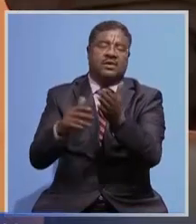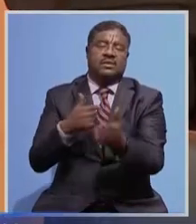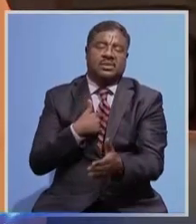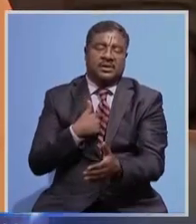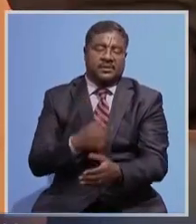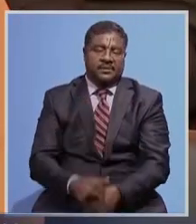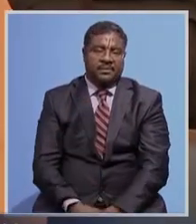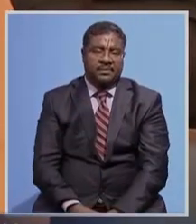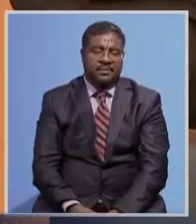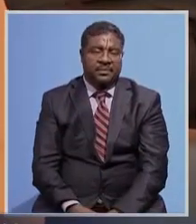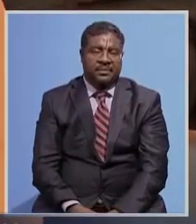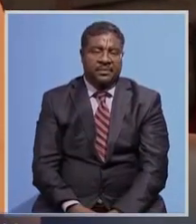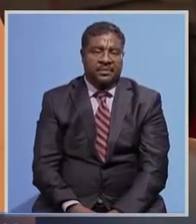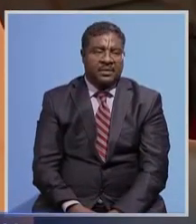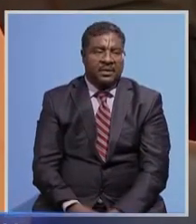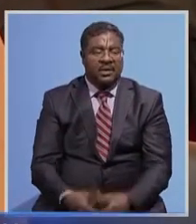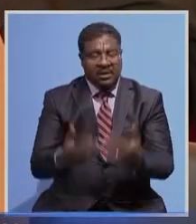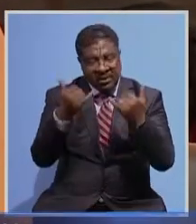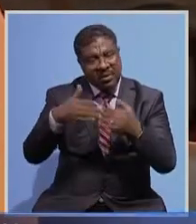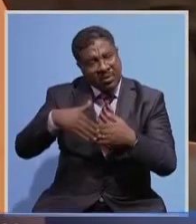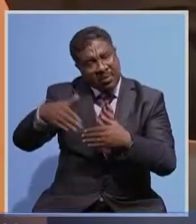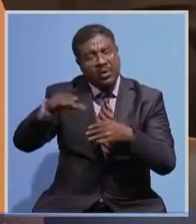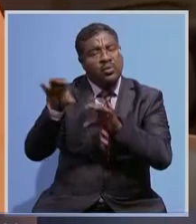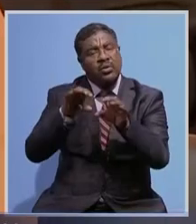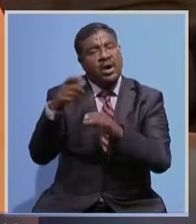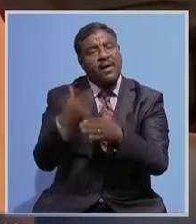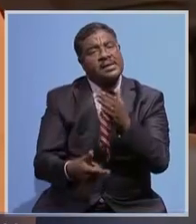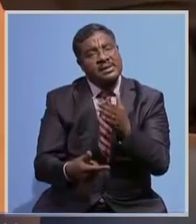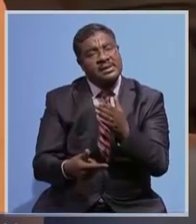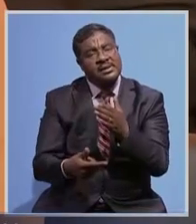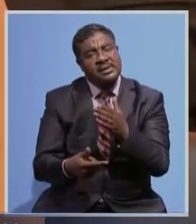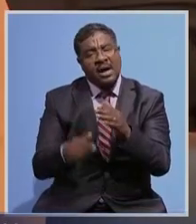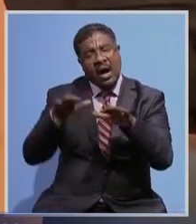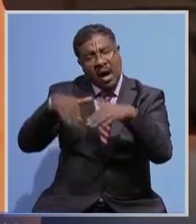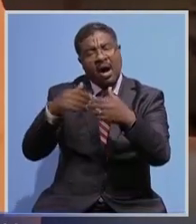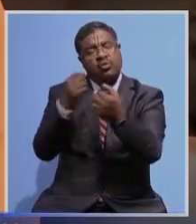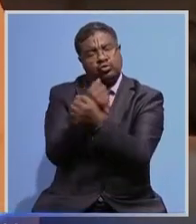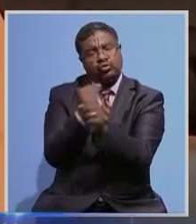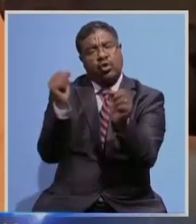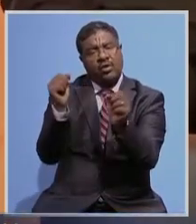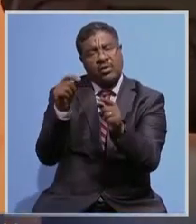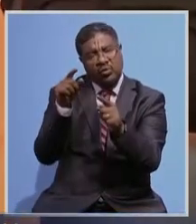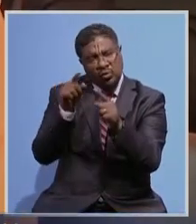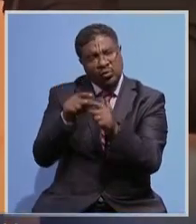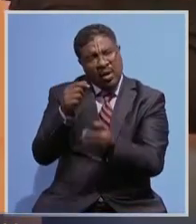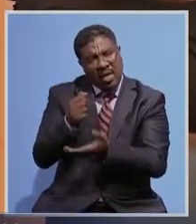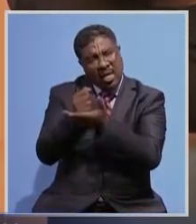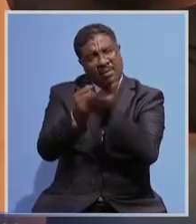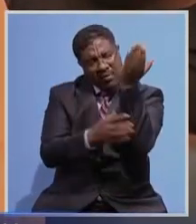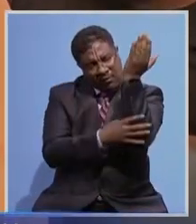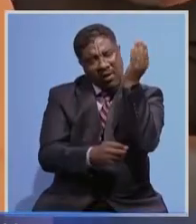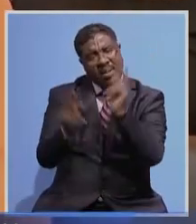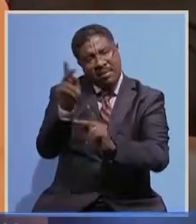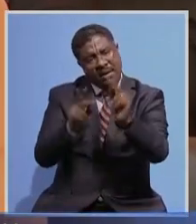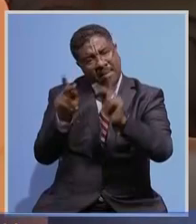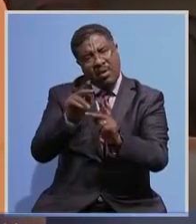What we need to do now is to concentrate on coming up with solutions that are going to work to improve the living standards of